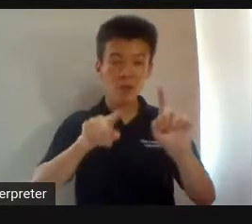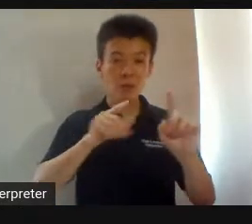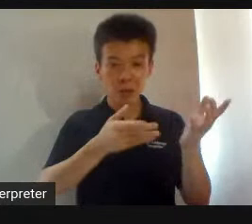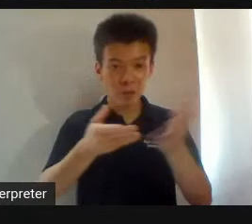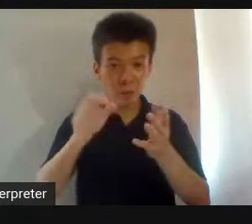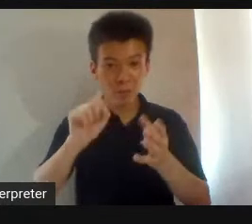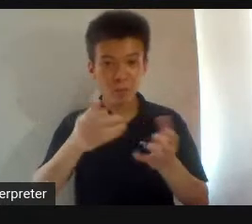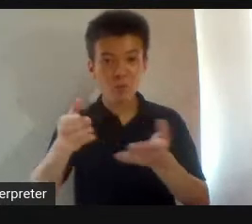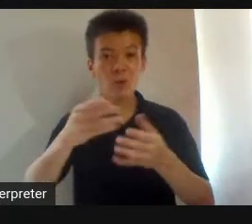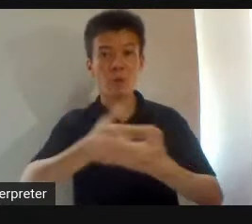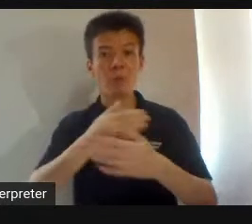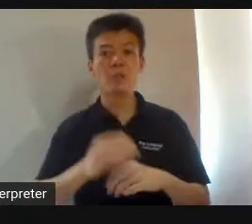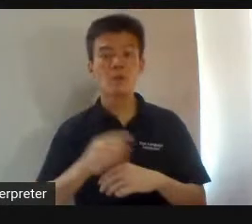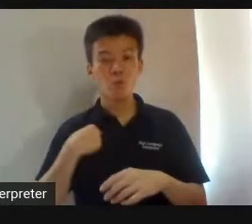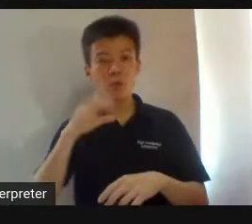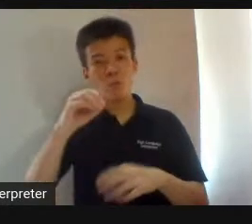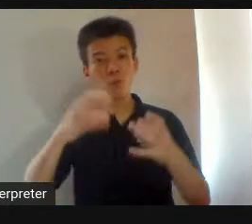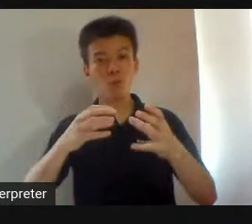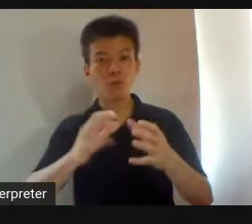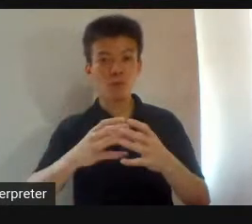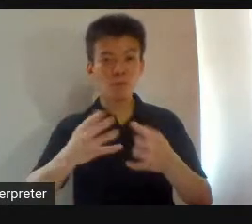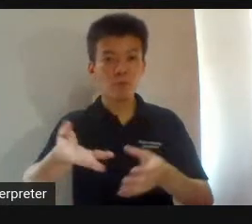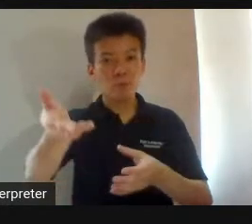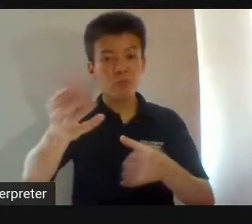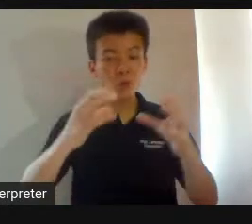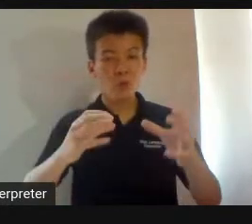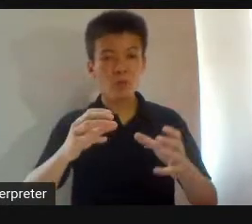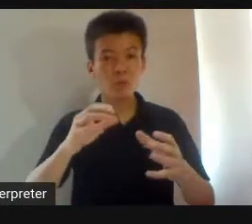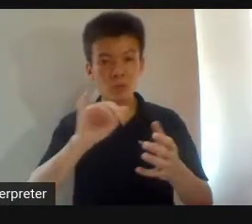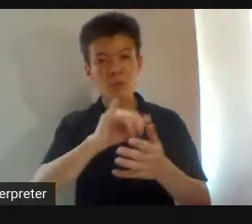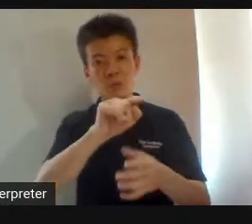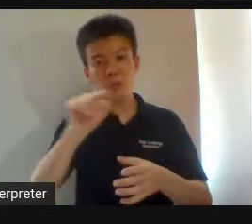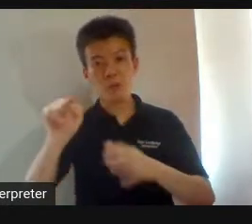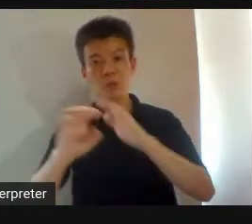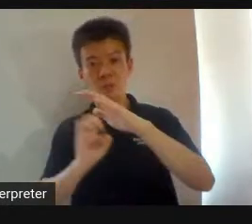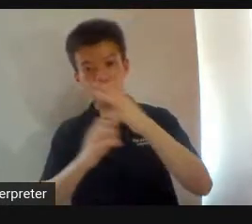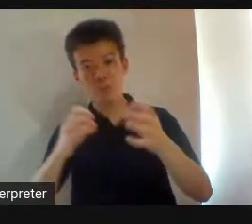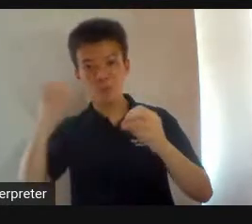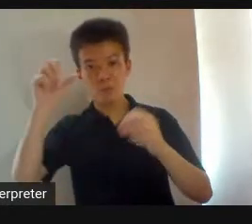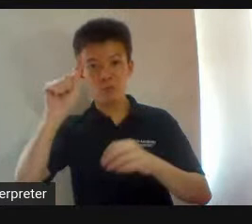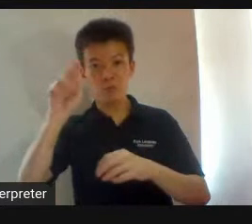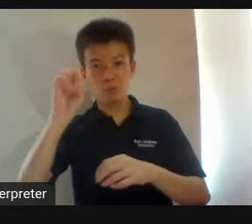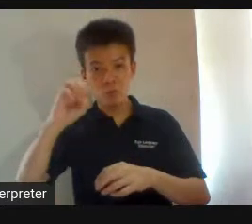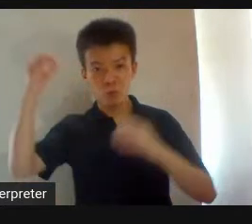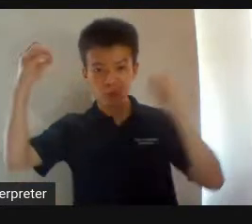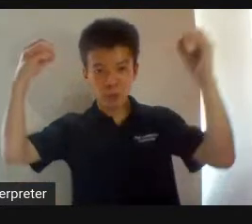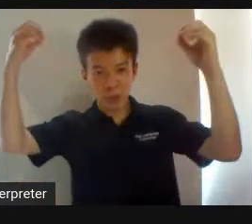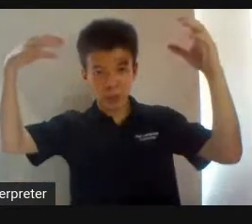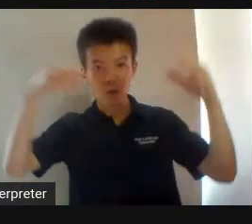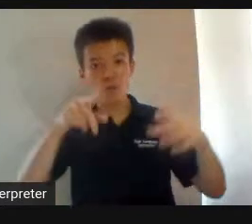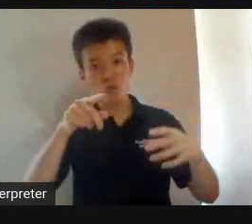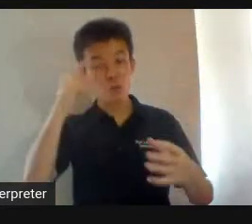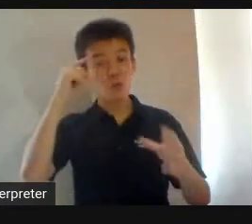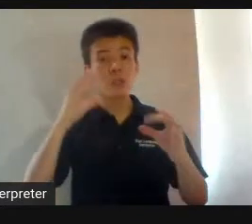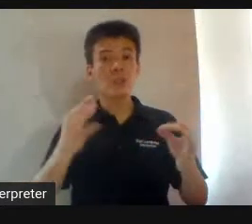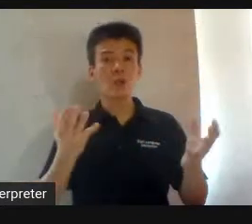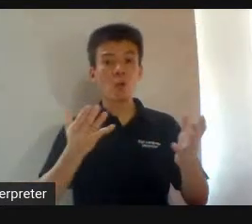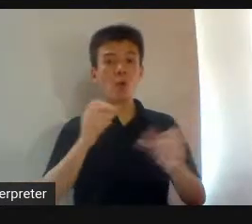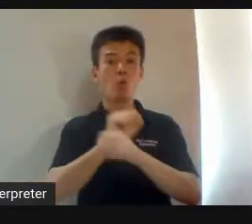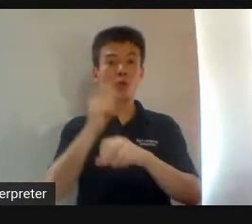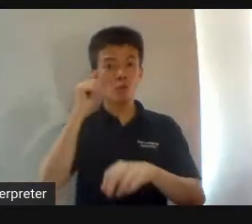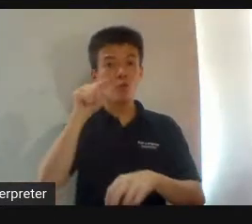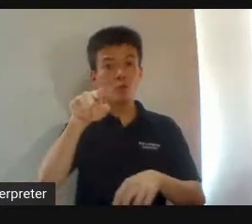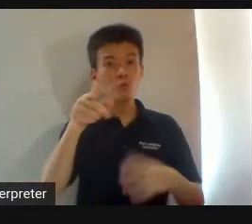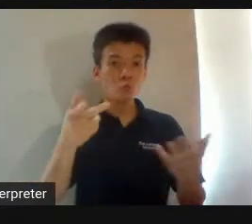baby. You know, but we put the ball in your court and we tell you that these are the elements, strobe lighting, blah, blah, blah. You have to decide what works for you